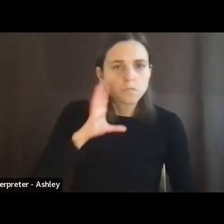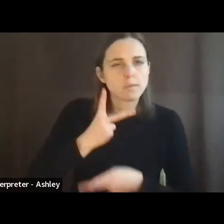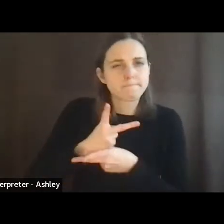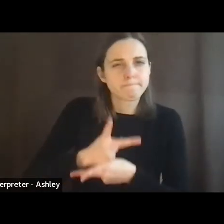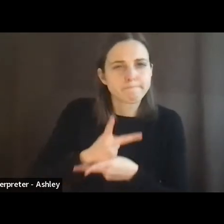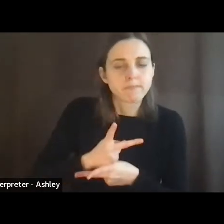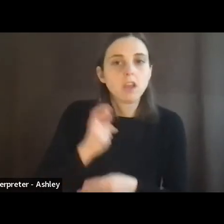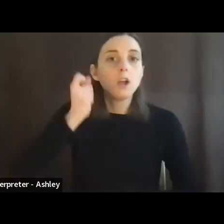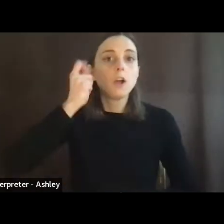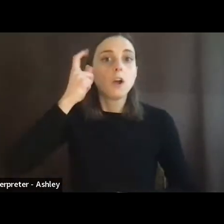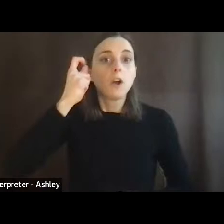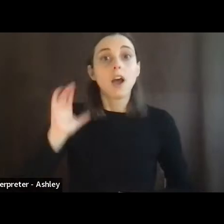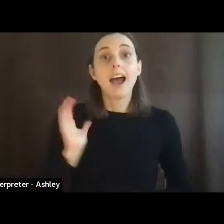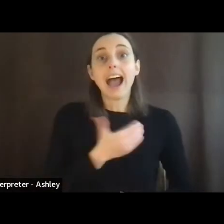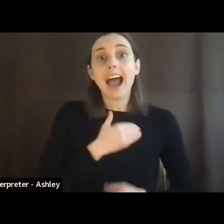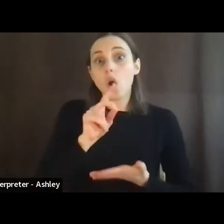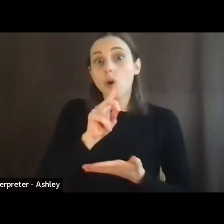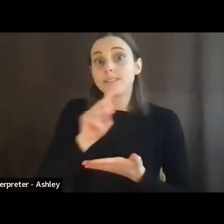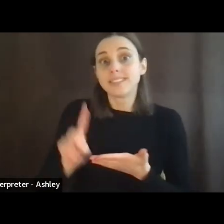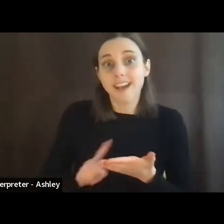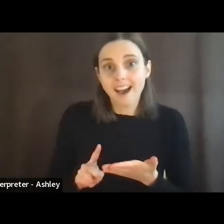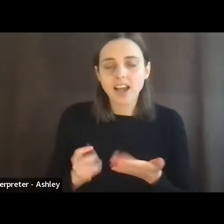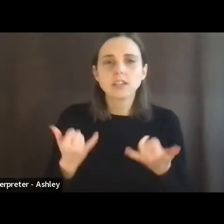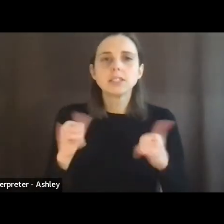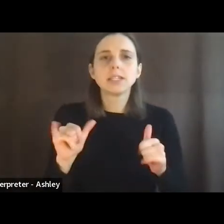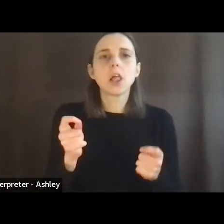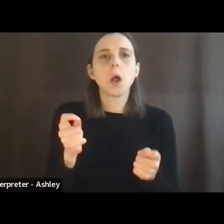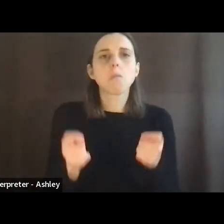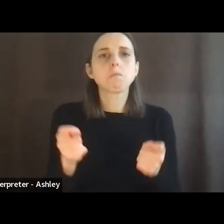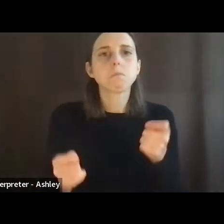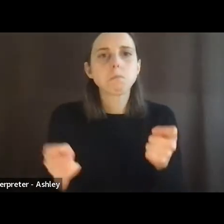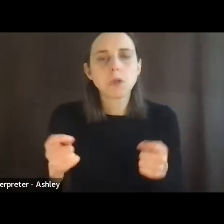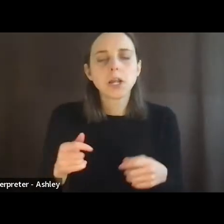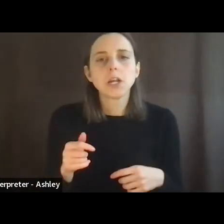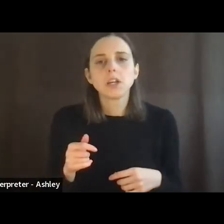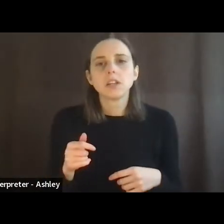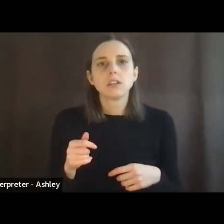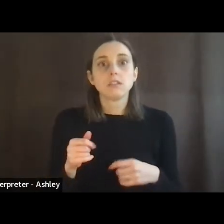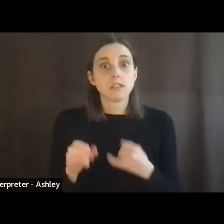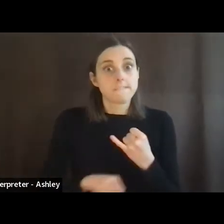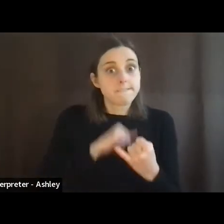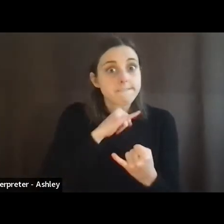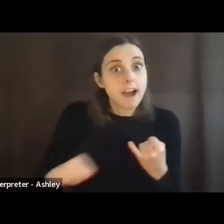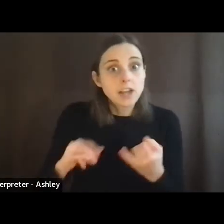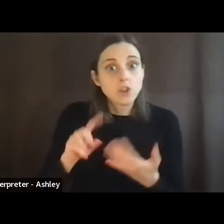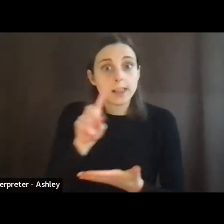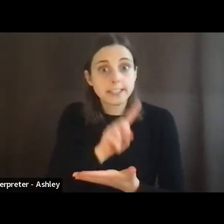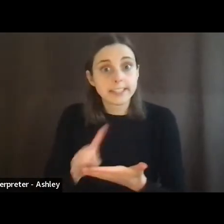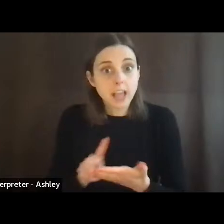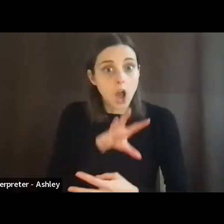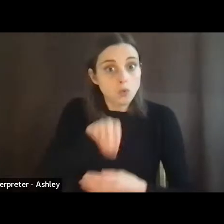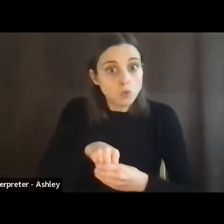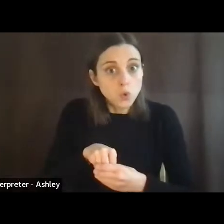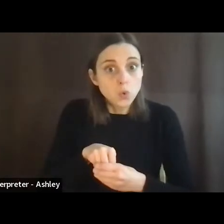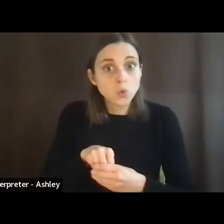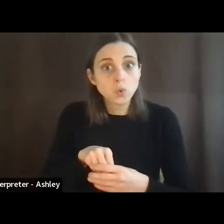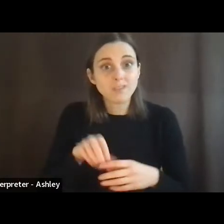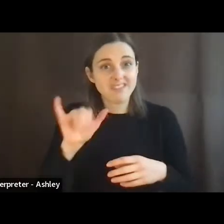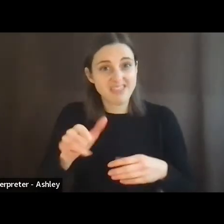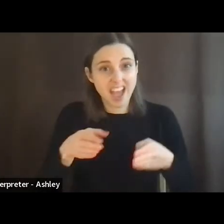we don't know if the final design will contain roundabouts. But if they do, we will make sure that they